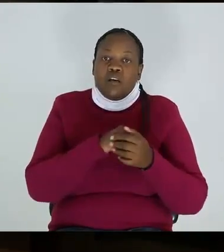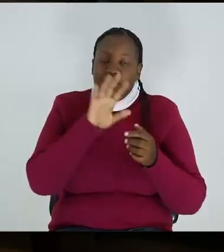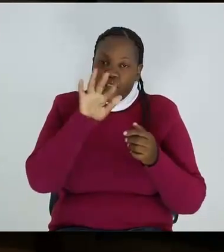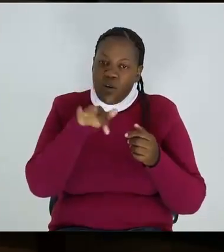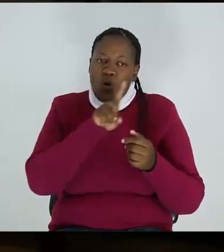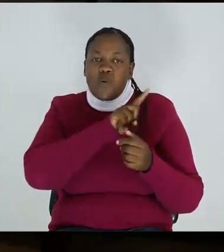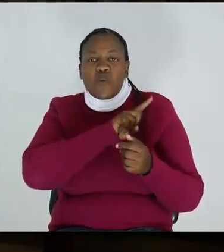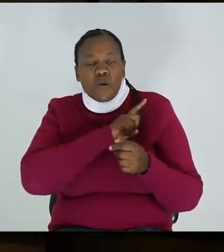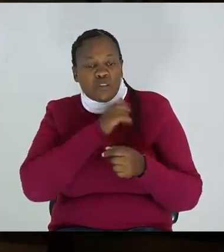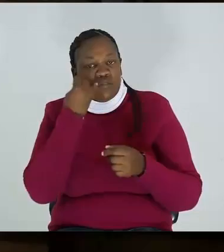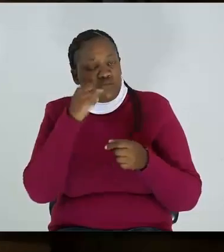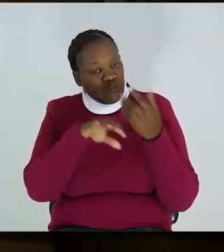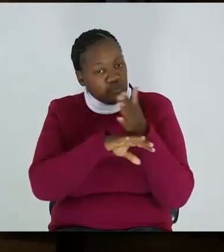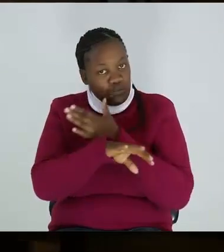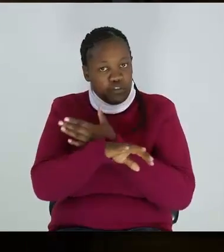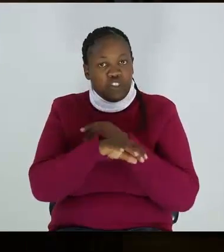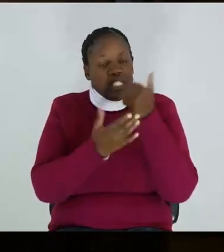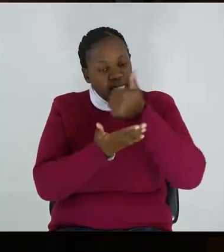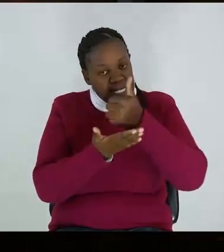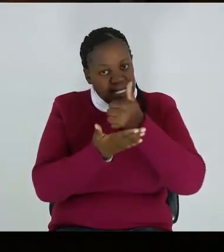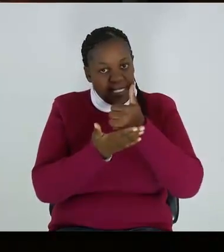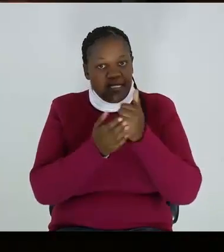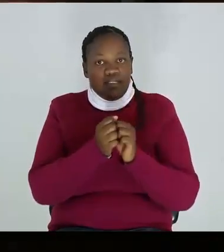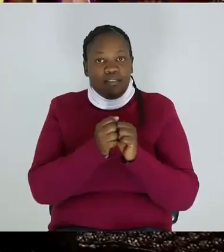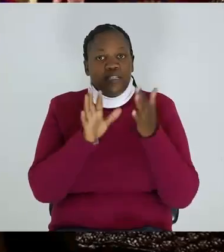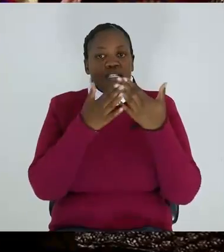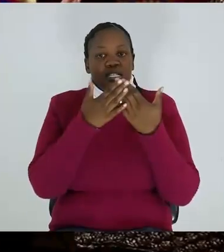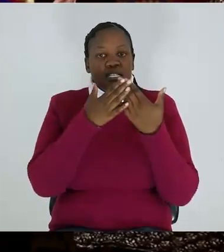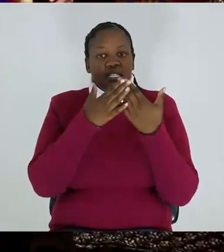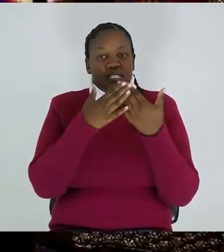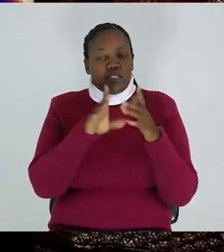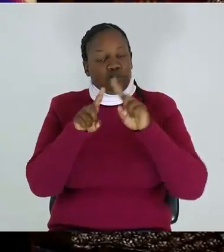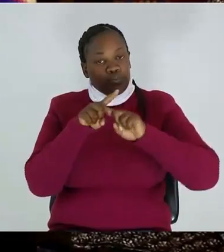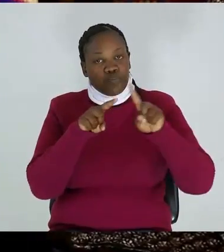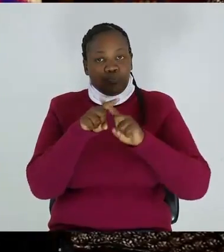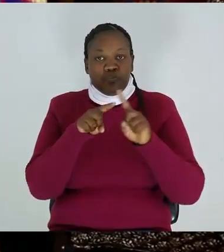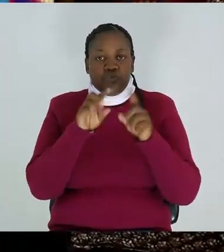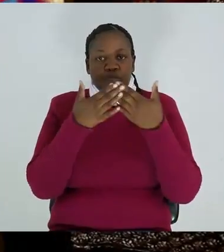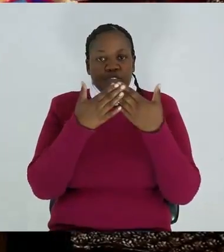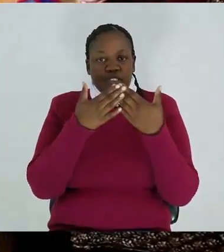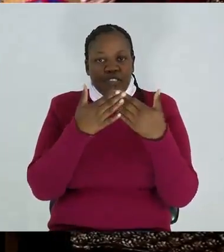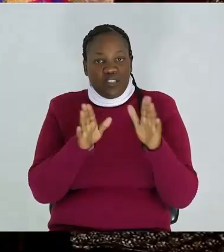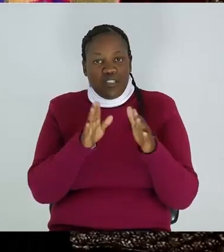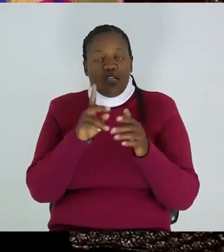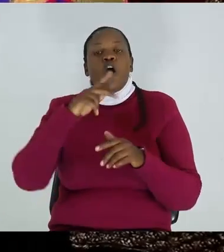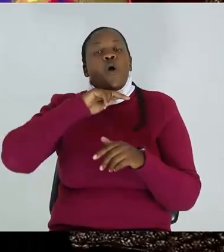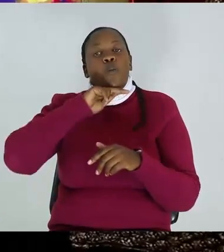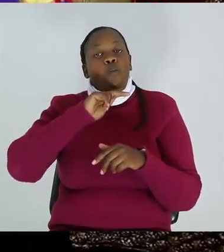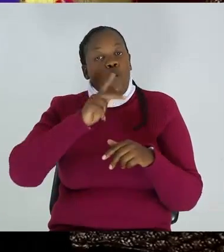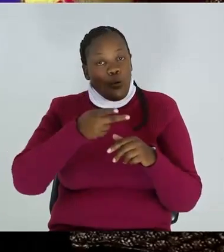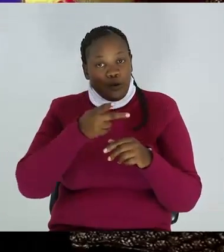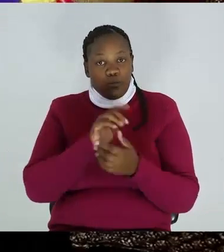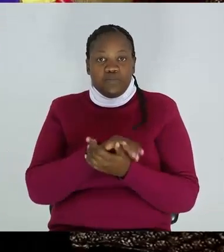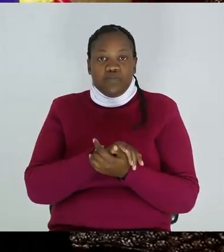Well, absolutely, child. Why didn't you say so? Come on, sit down. Let's start right away. We'll start with a little poem.